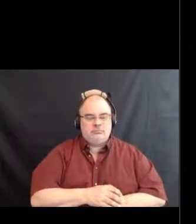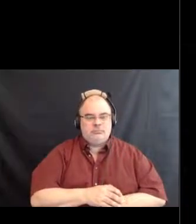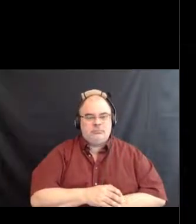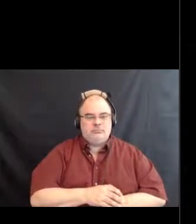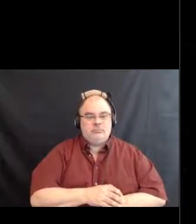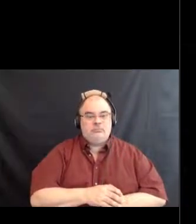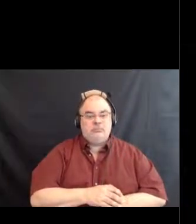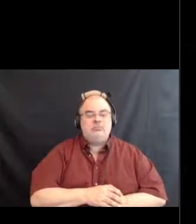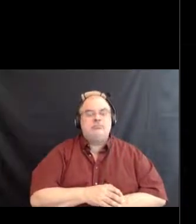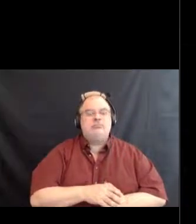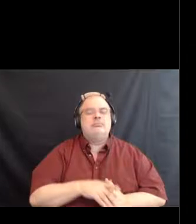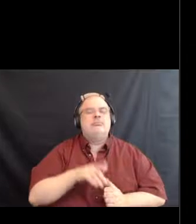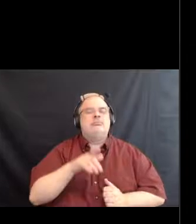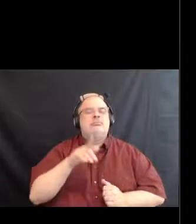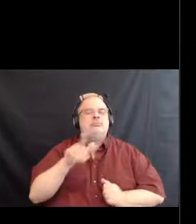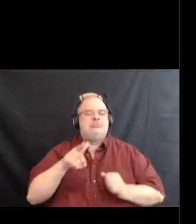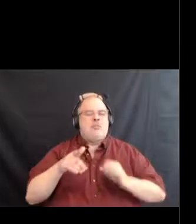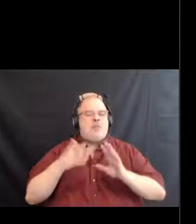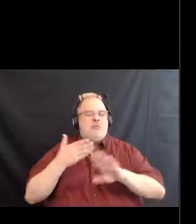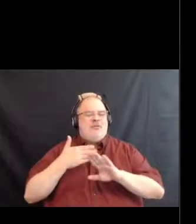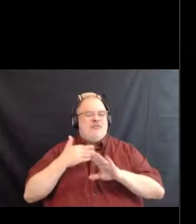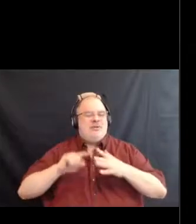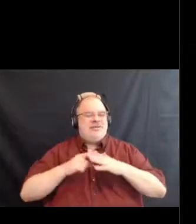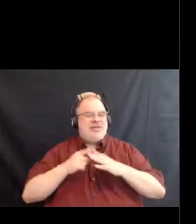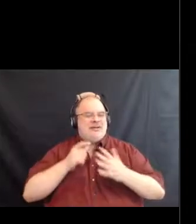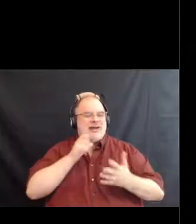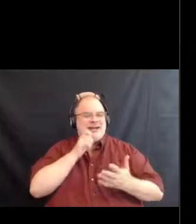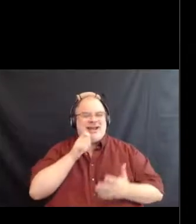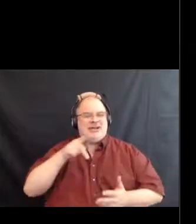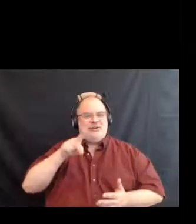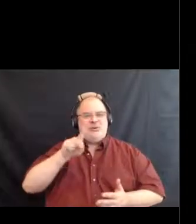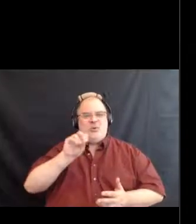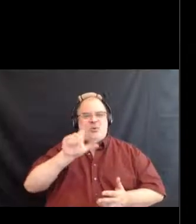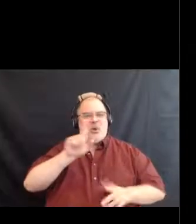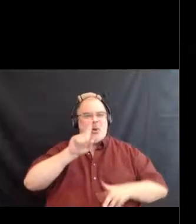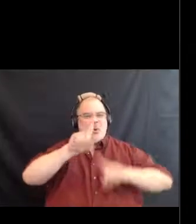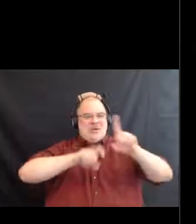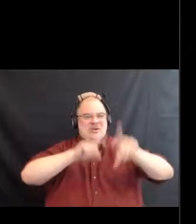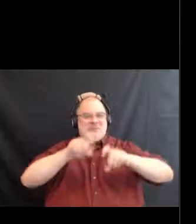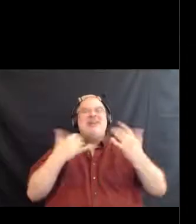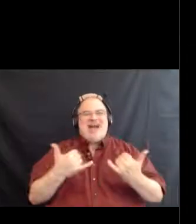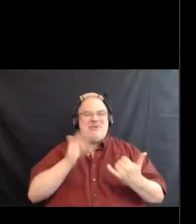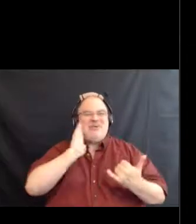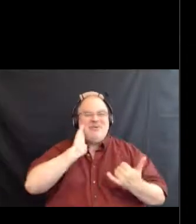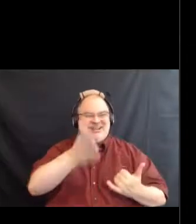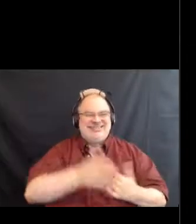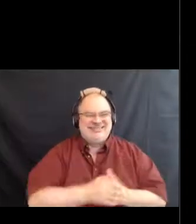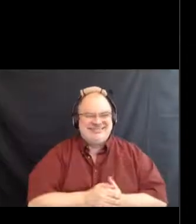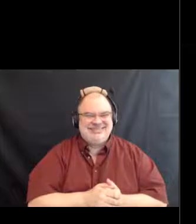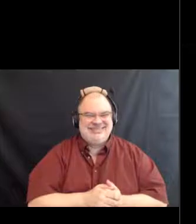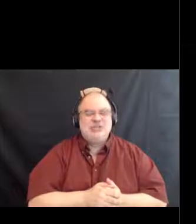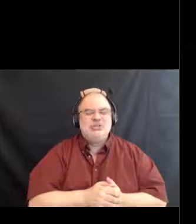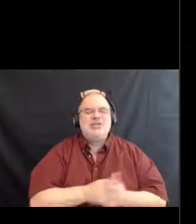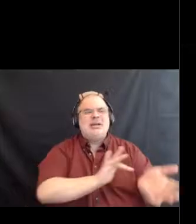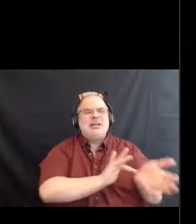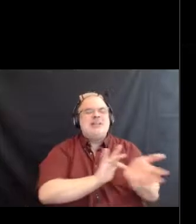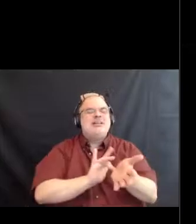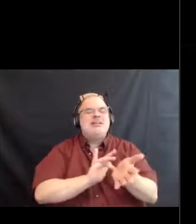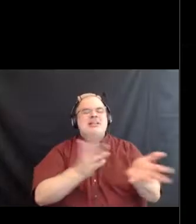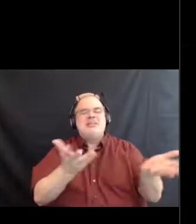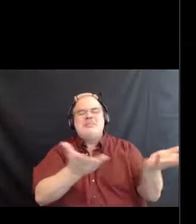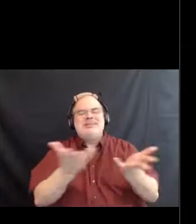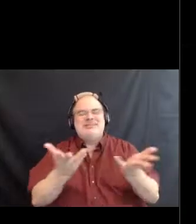And I was telling Daniel before we started, I wasn't going to do a poll, but I'm going to do a poll question because this would help me kind of as we go to this next